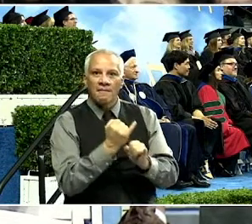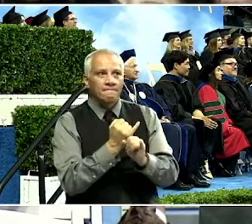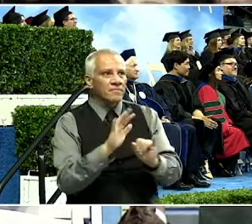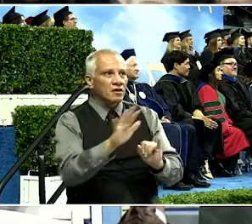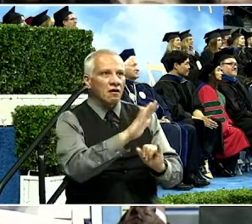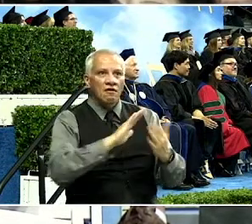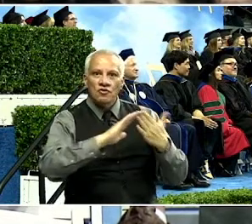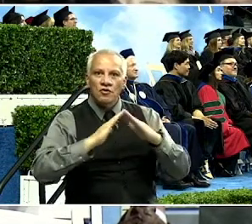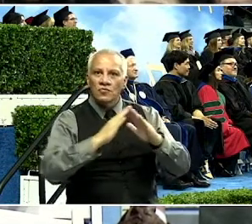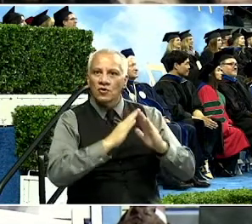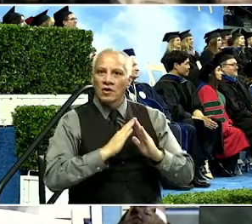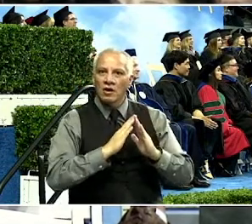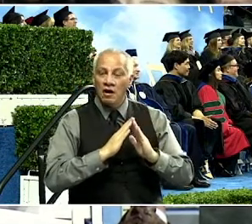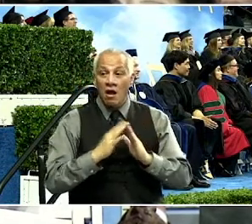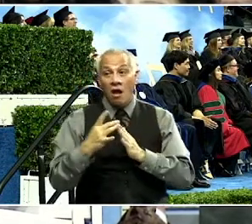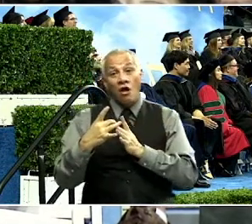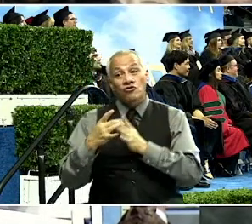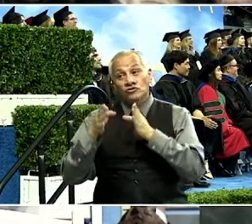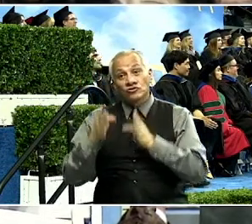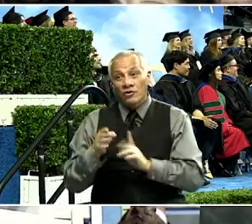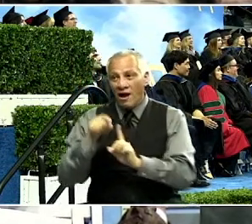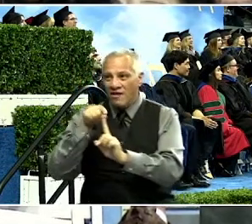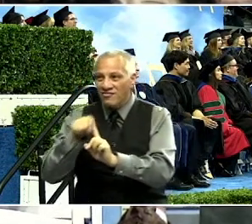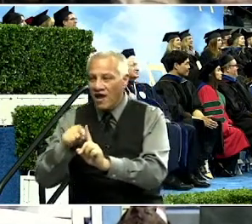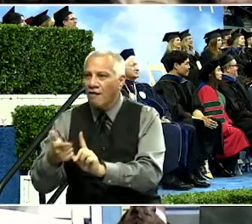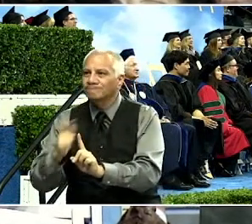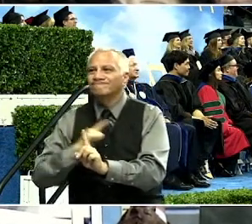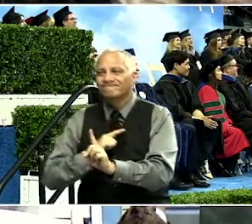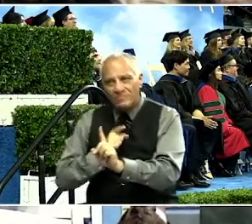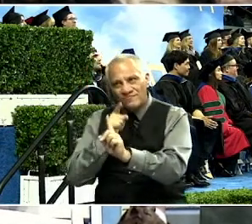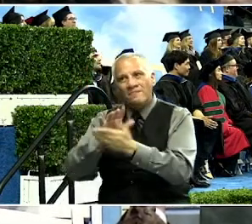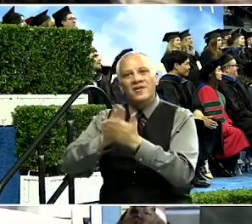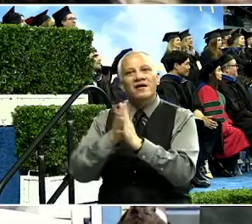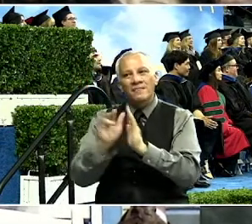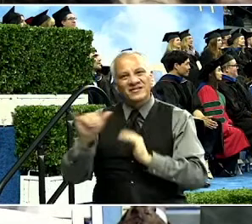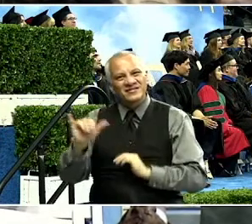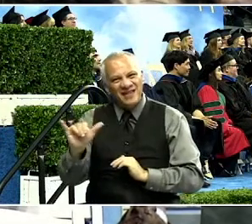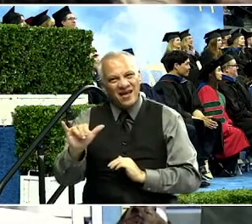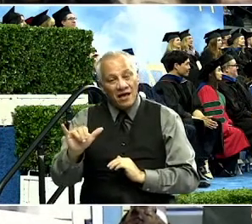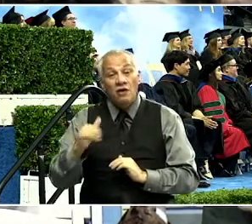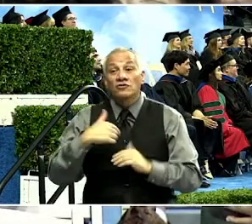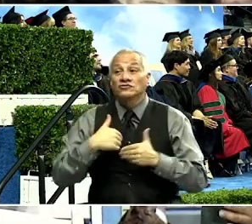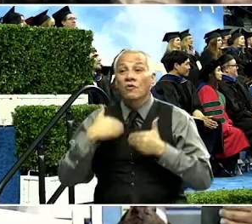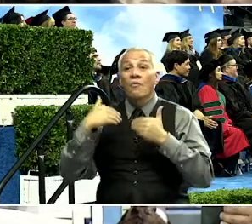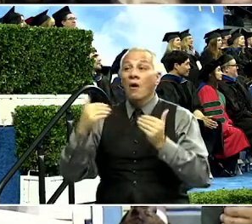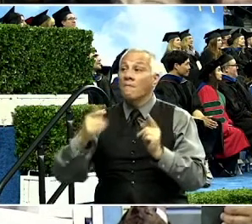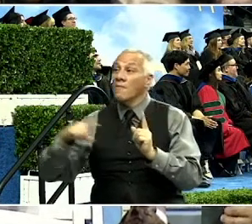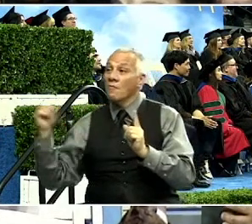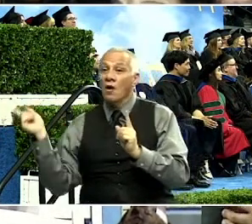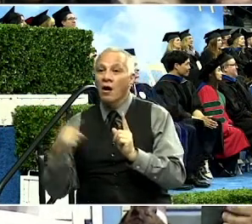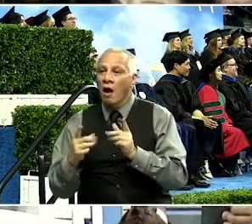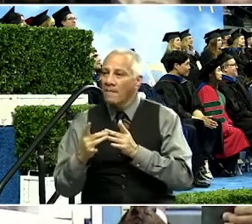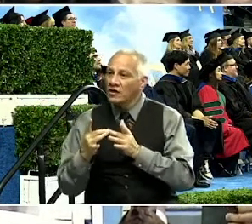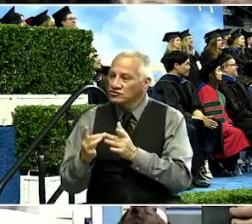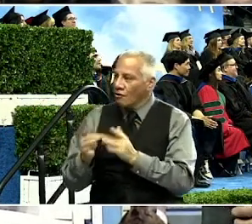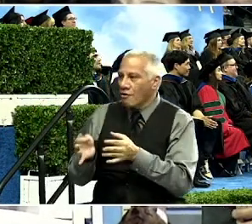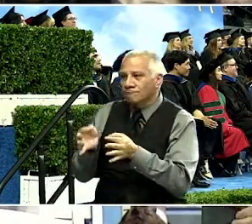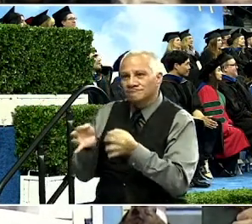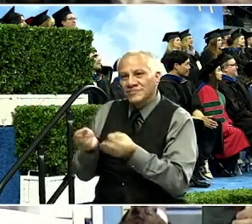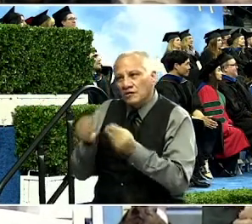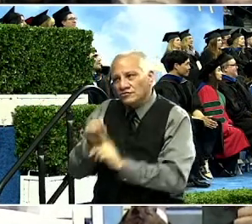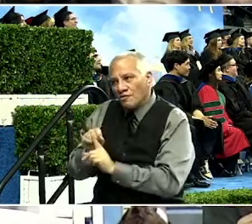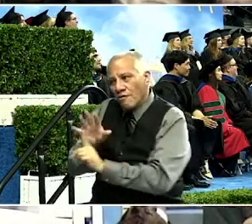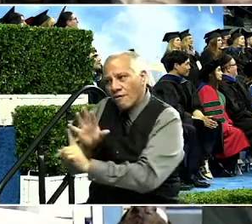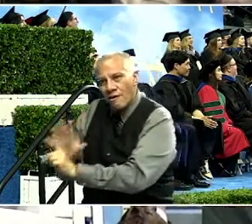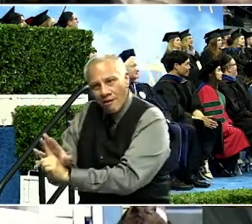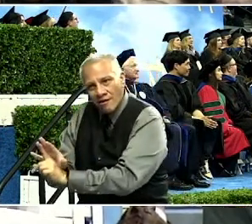In fact, they're the reason I became a tour guide myself, to show others that having such a support system can allow you to achieve